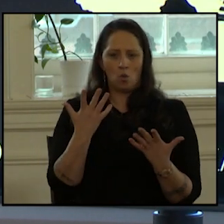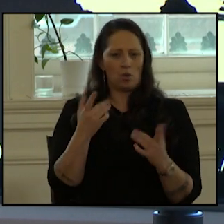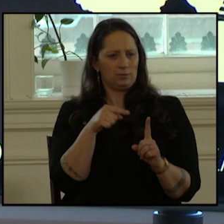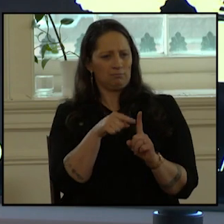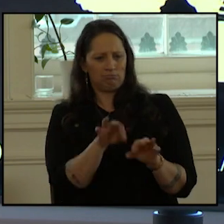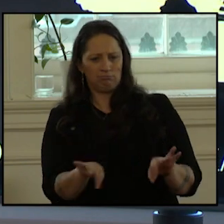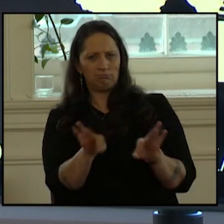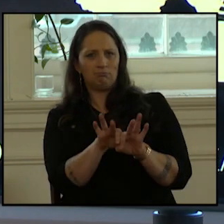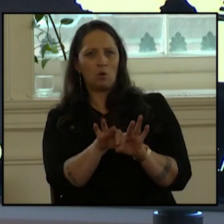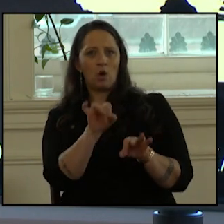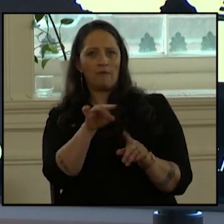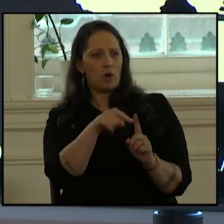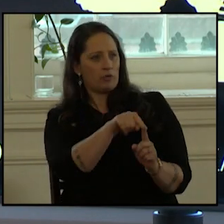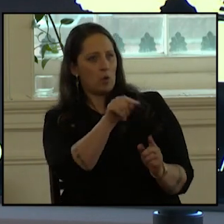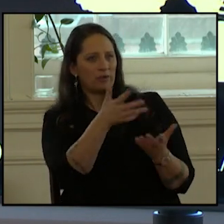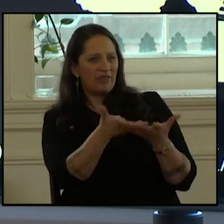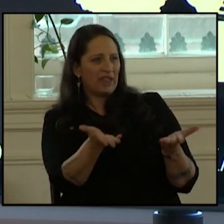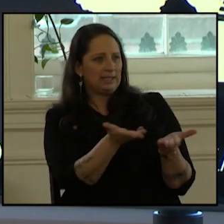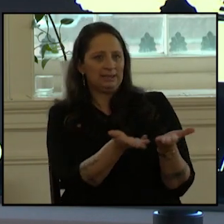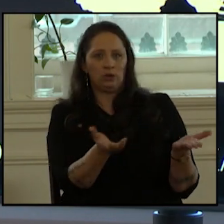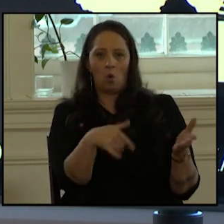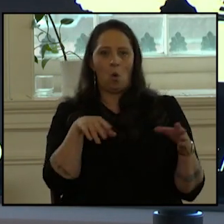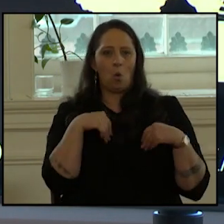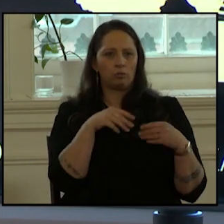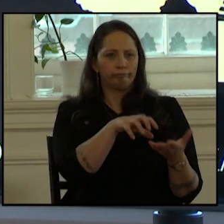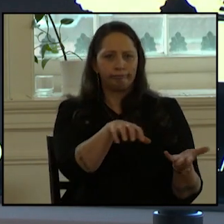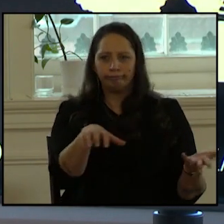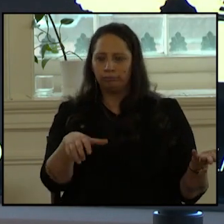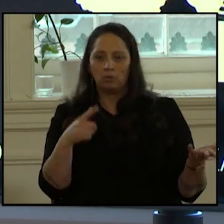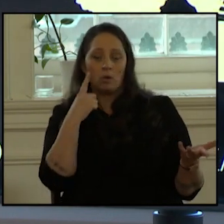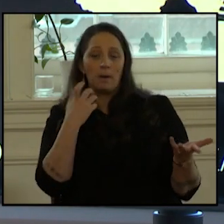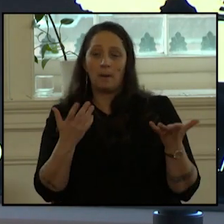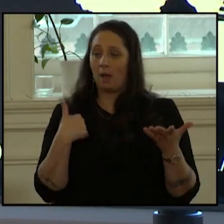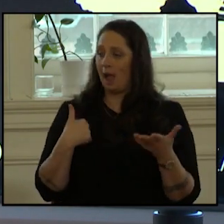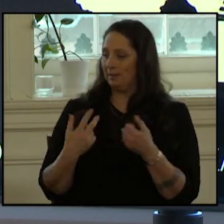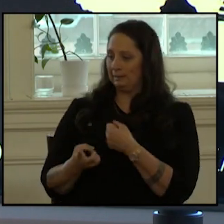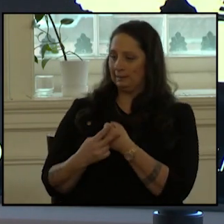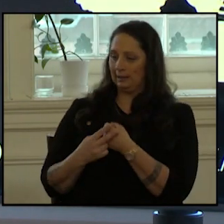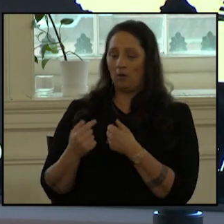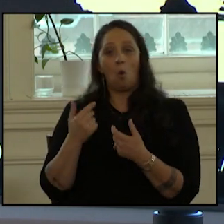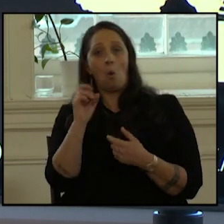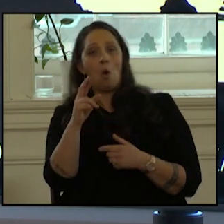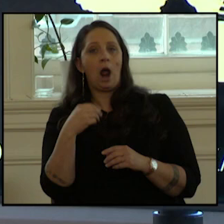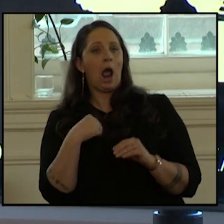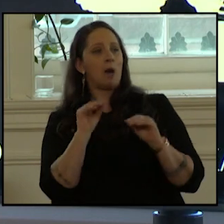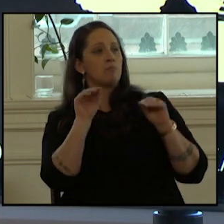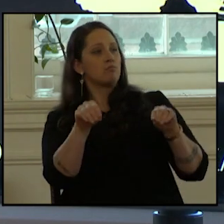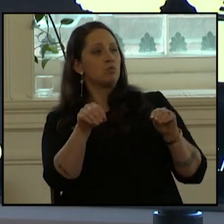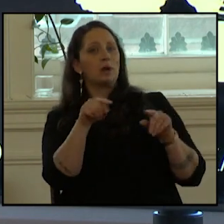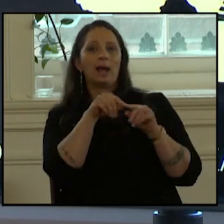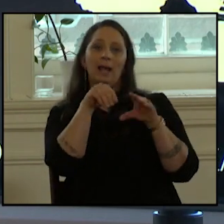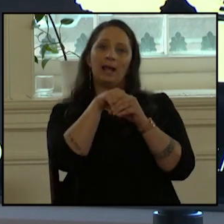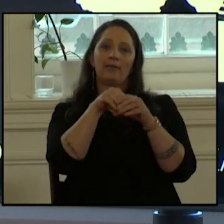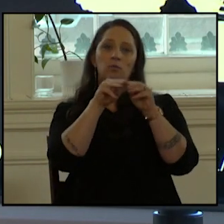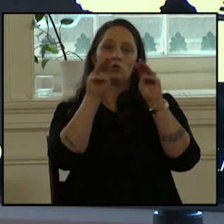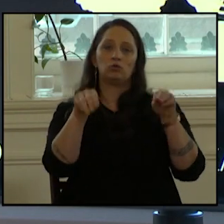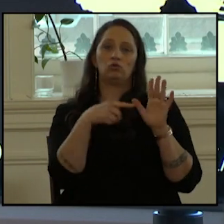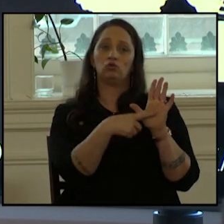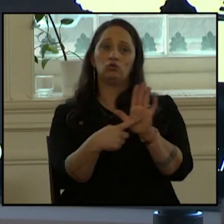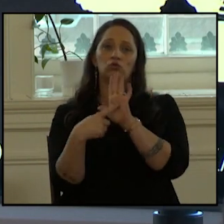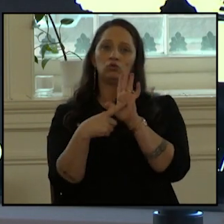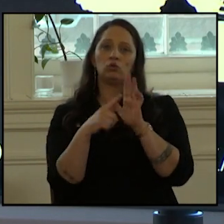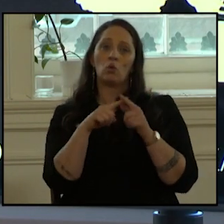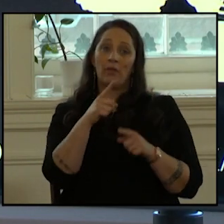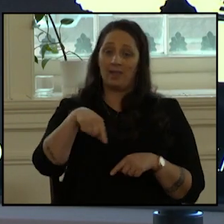significance of those certain objects that I may have put out there for folks to understand